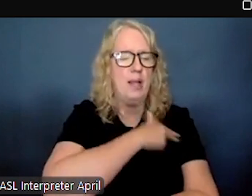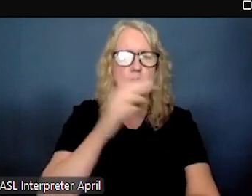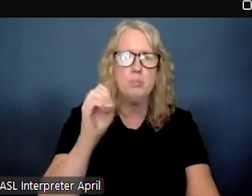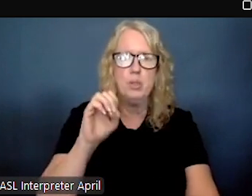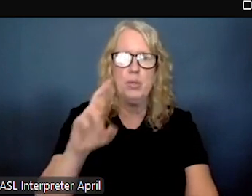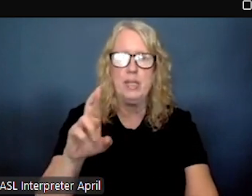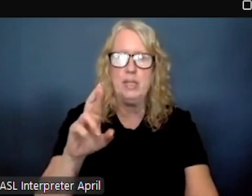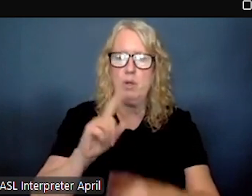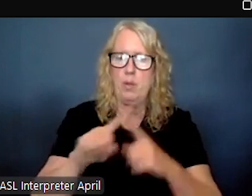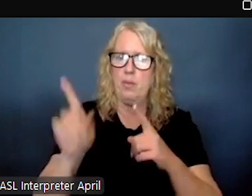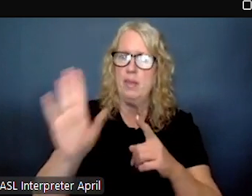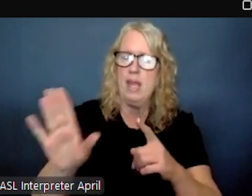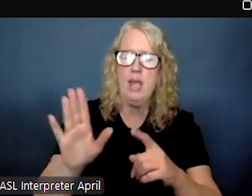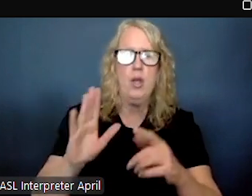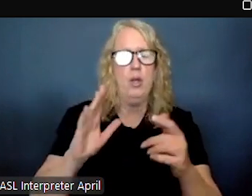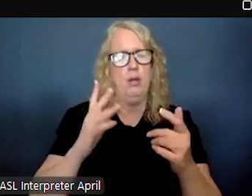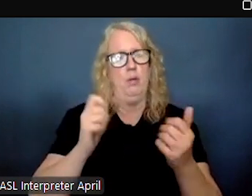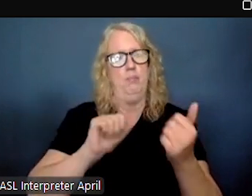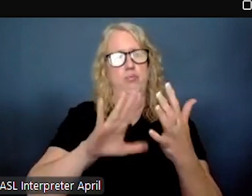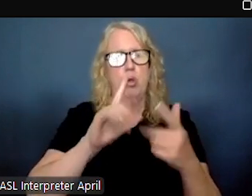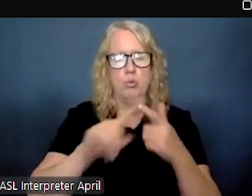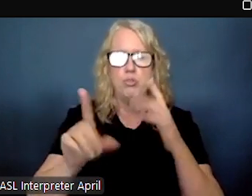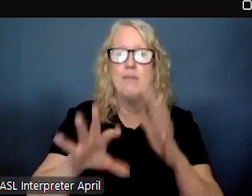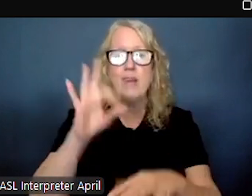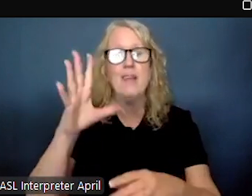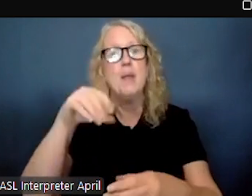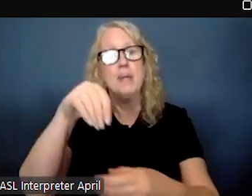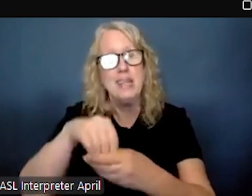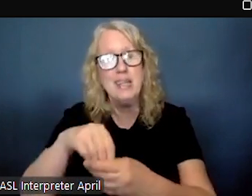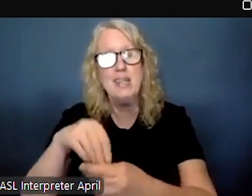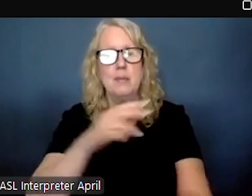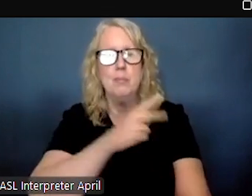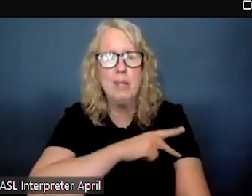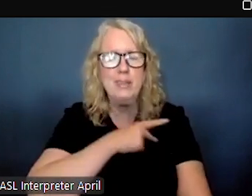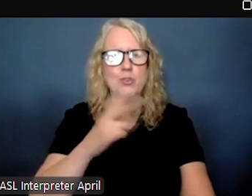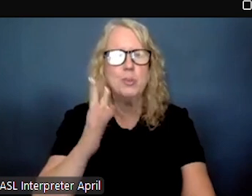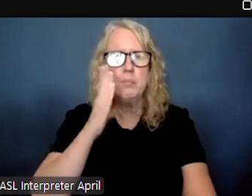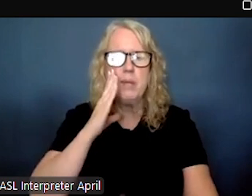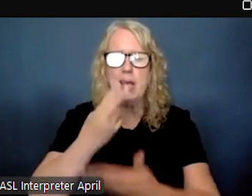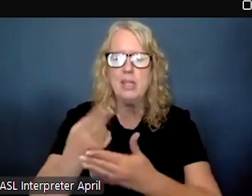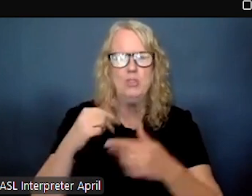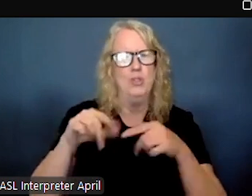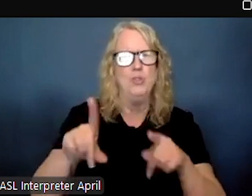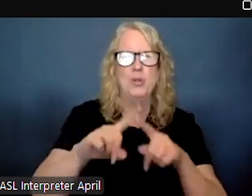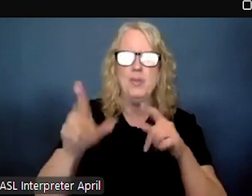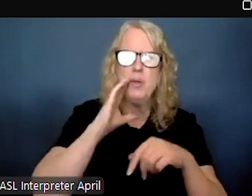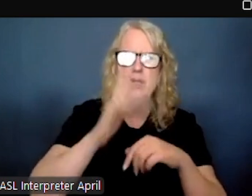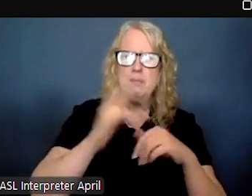their default approach is find them an inpatient bed. And so usually these interventions are